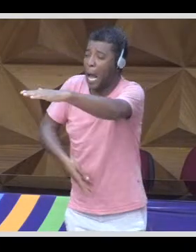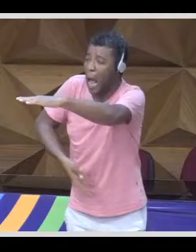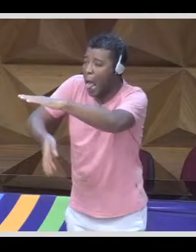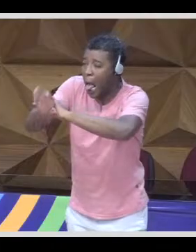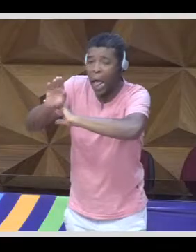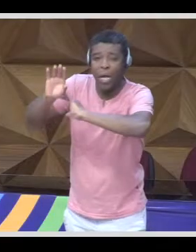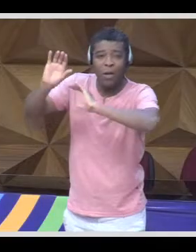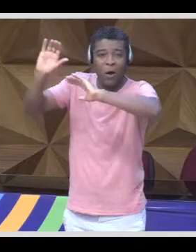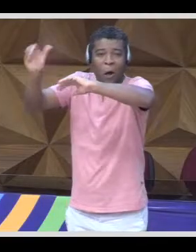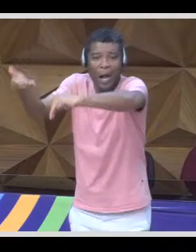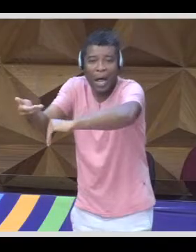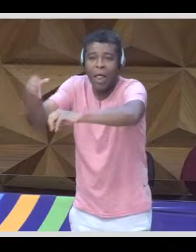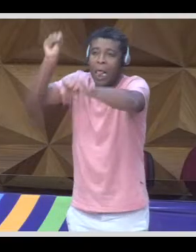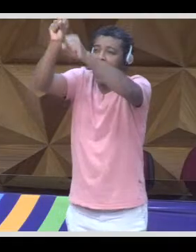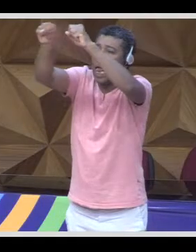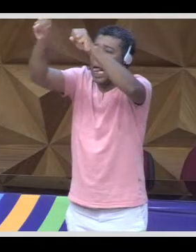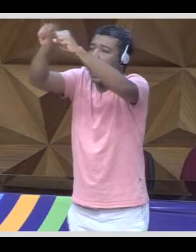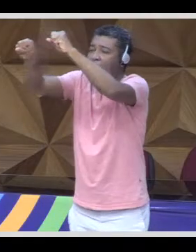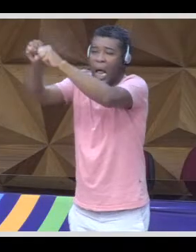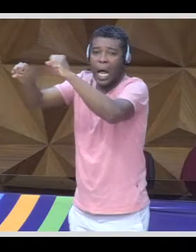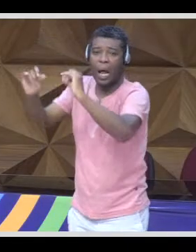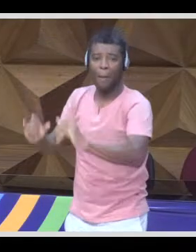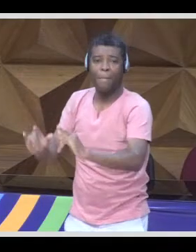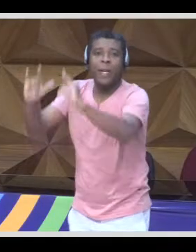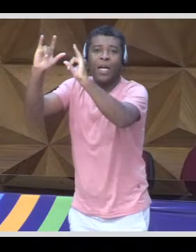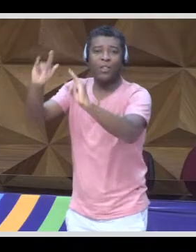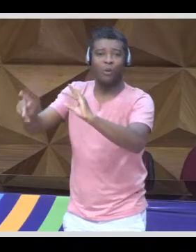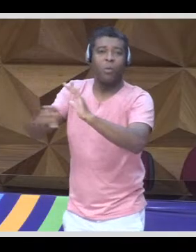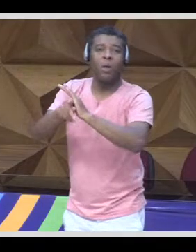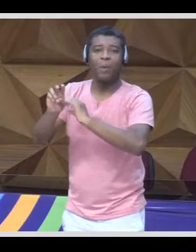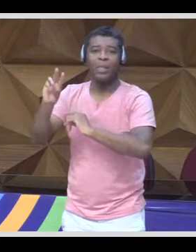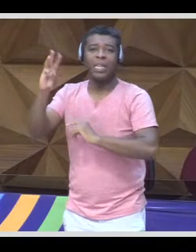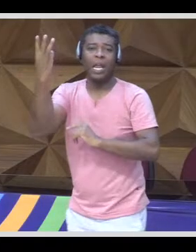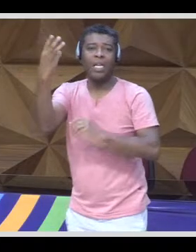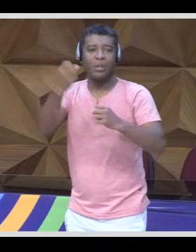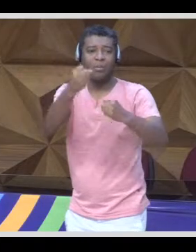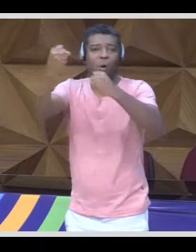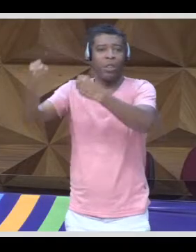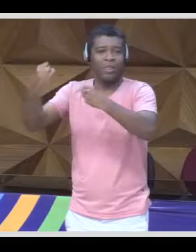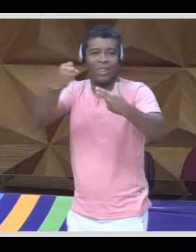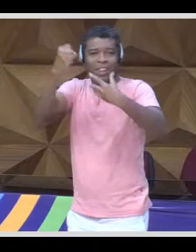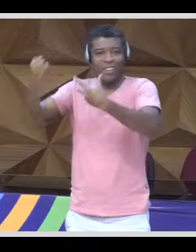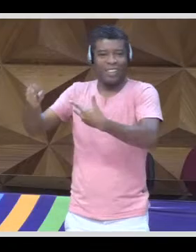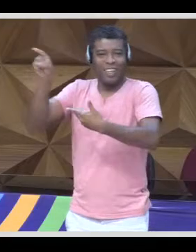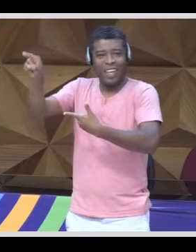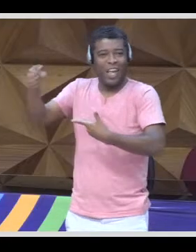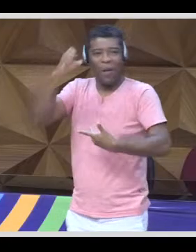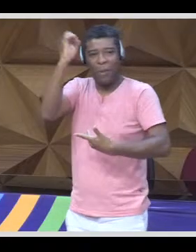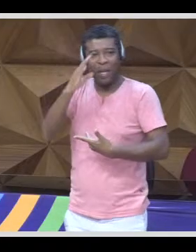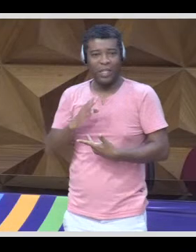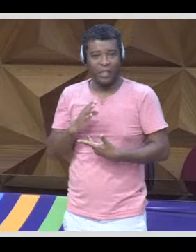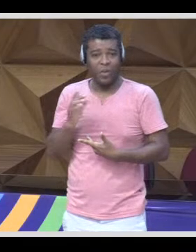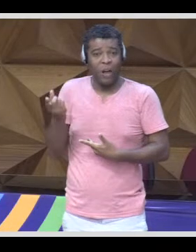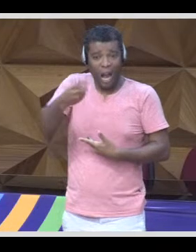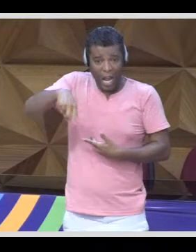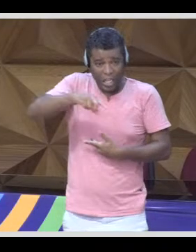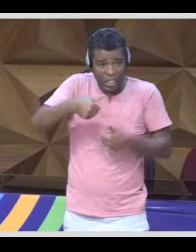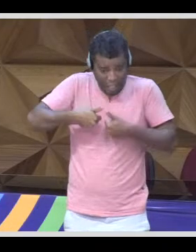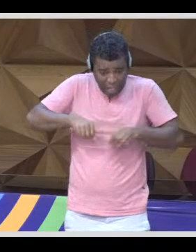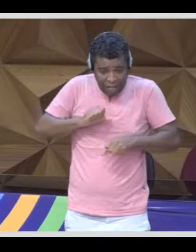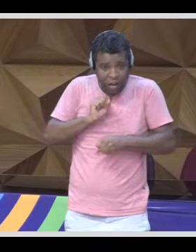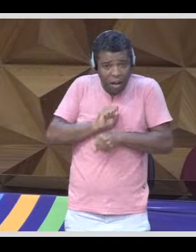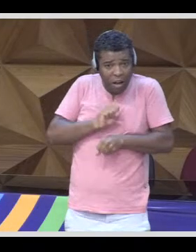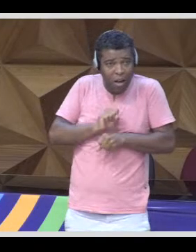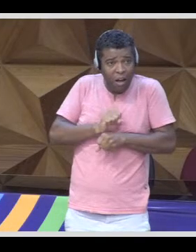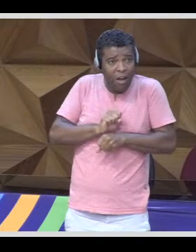powers. And we were gathering the data. I mean, we didn't expect that, right? We were just we're trying to study fake news